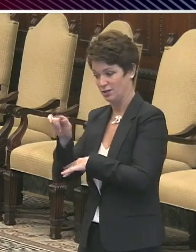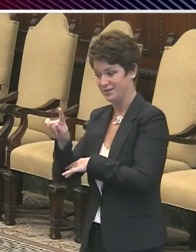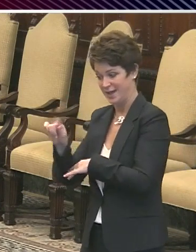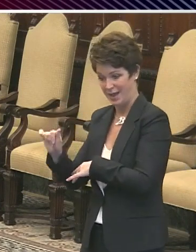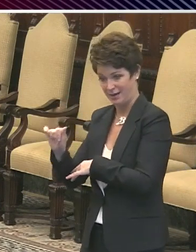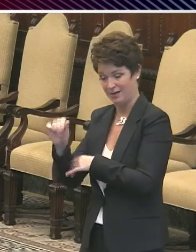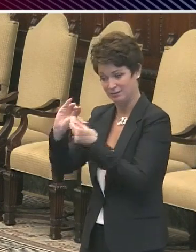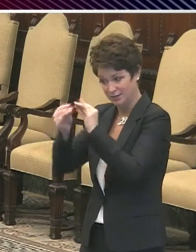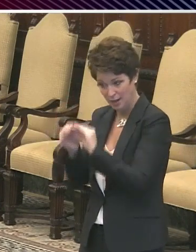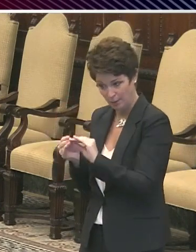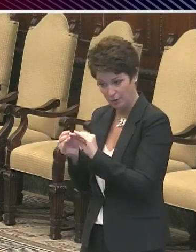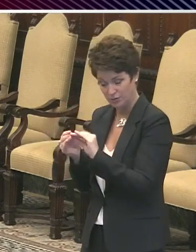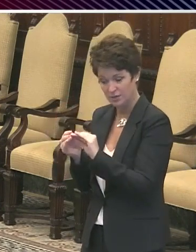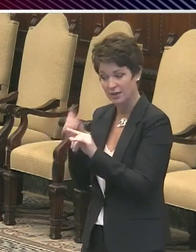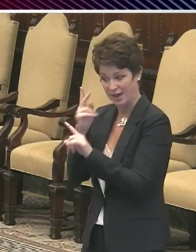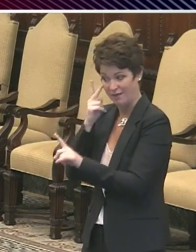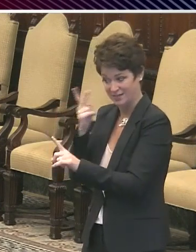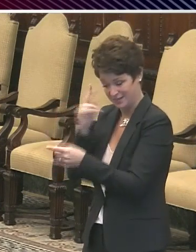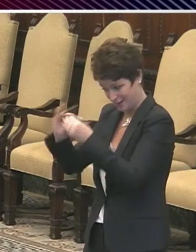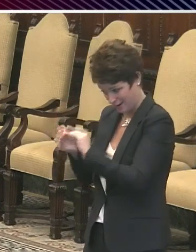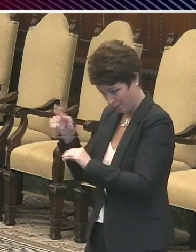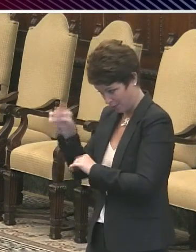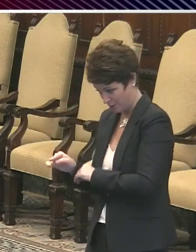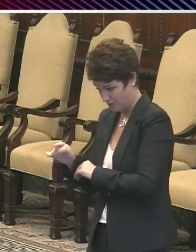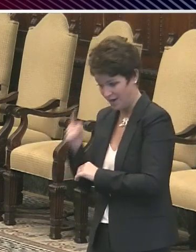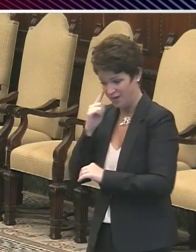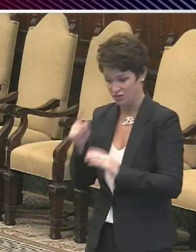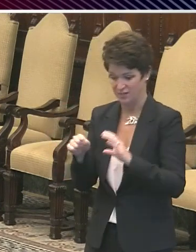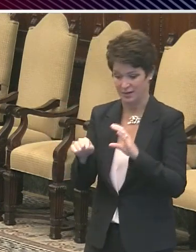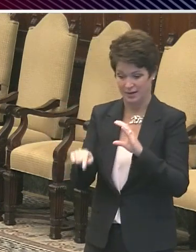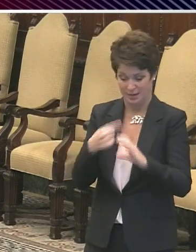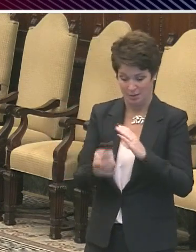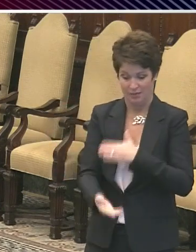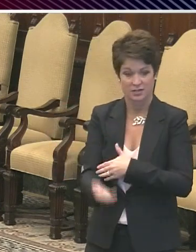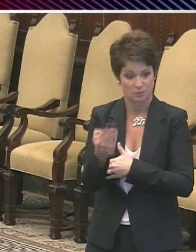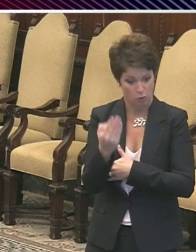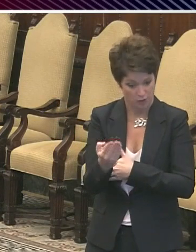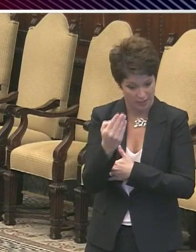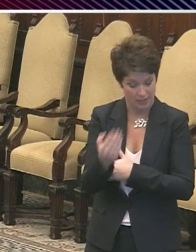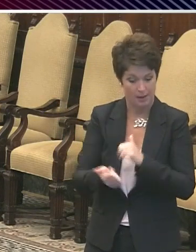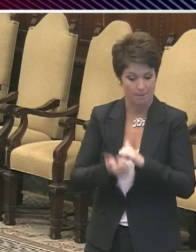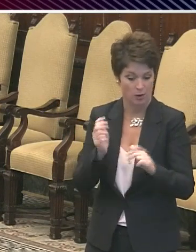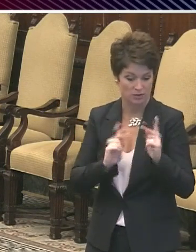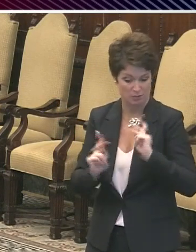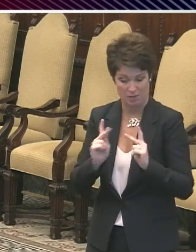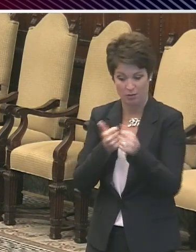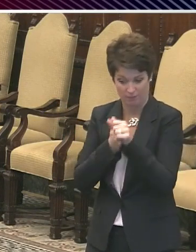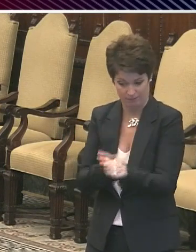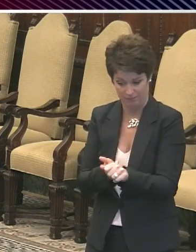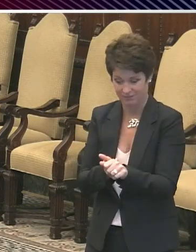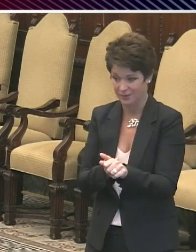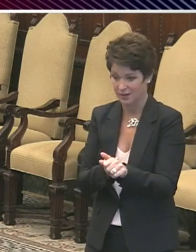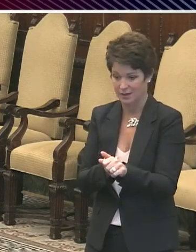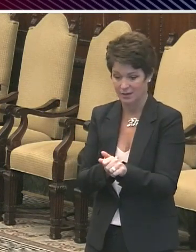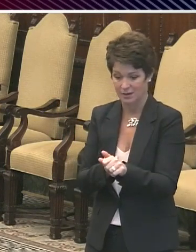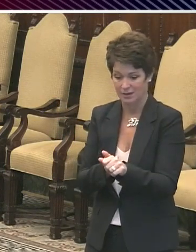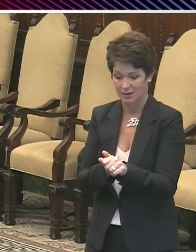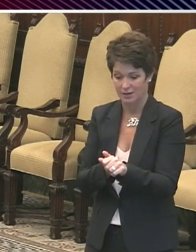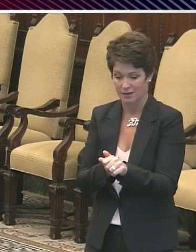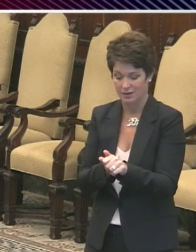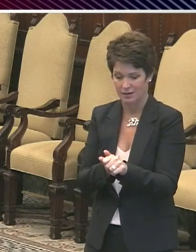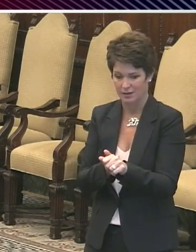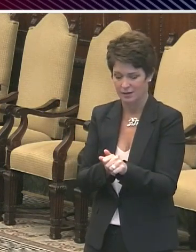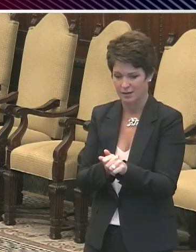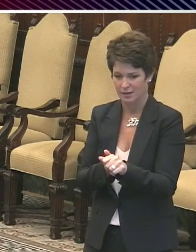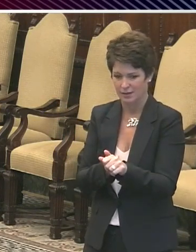from Google Analytics. And then I just got a peek earlier today, some data that some local people have. I don't have any thing I can show you right